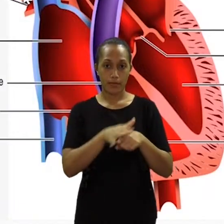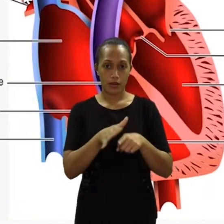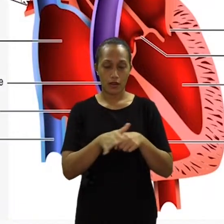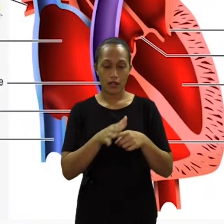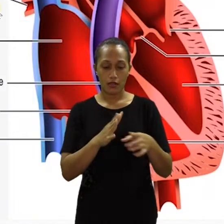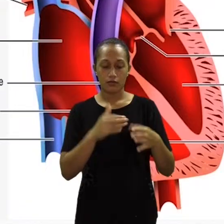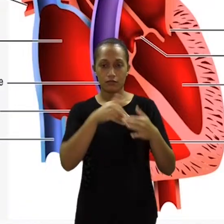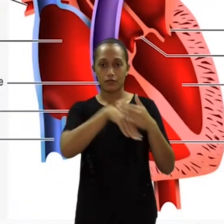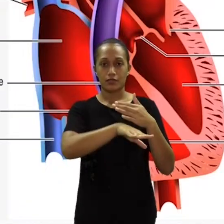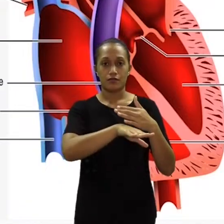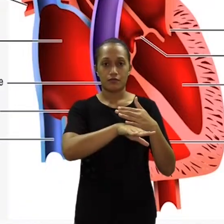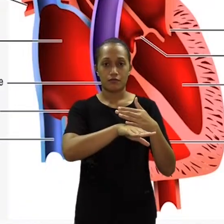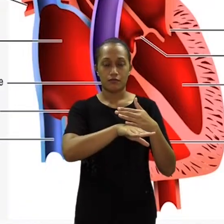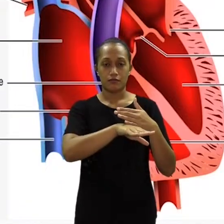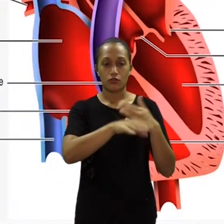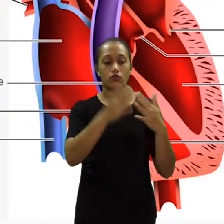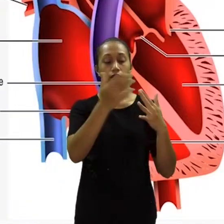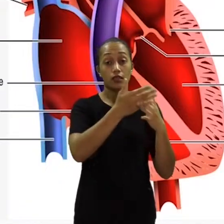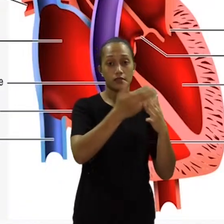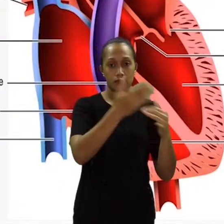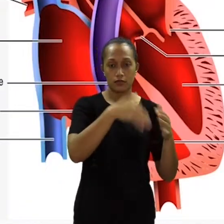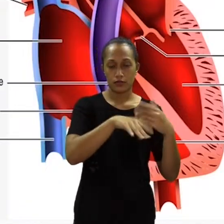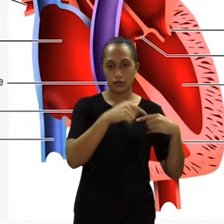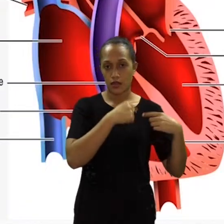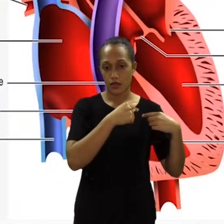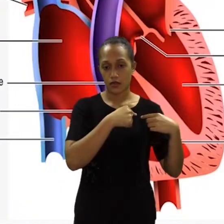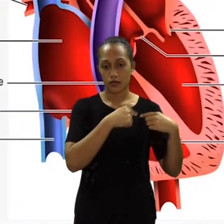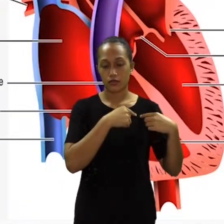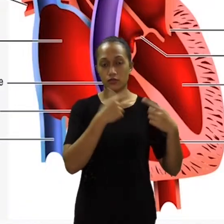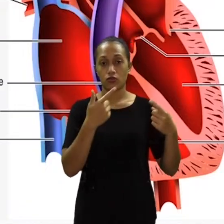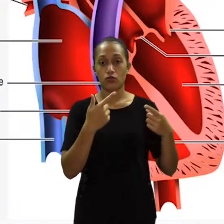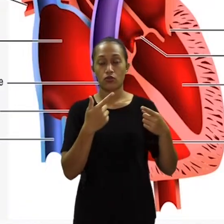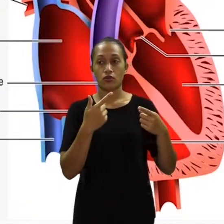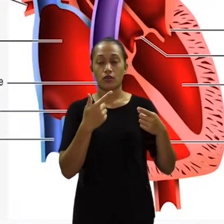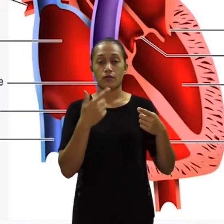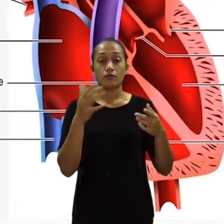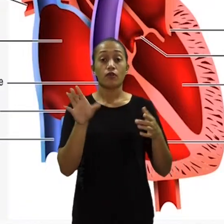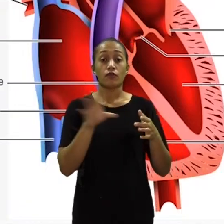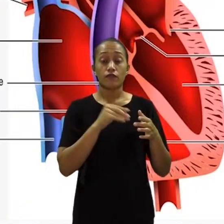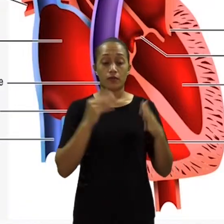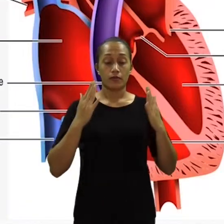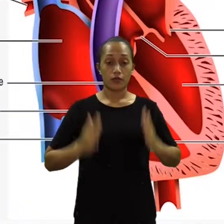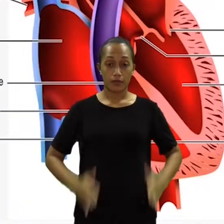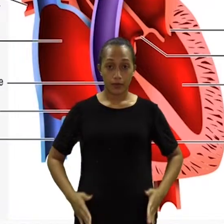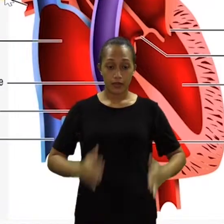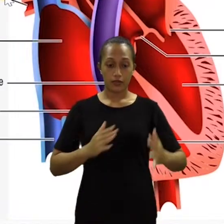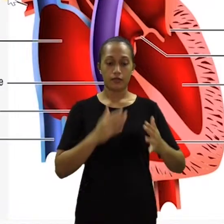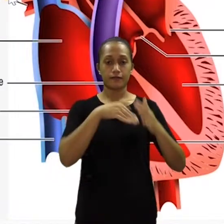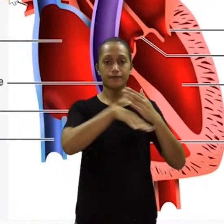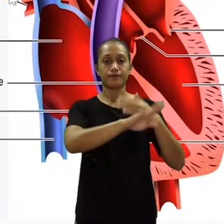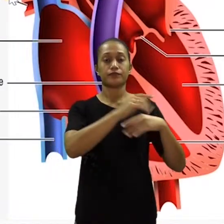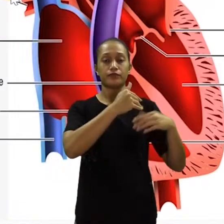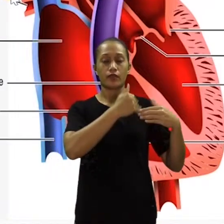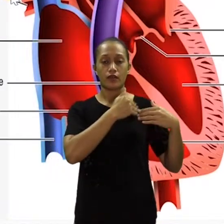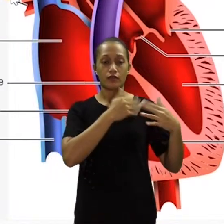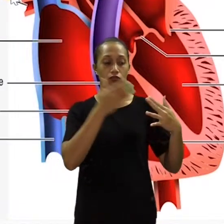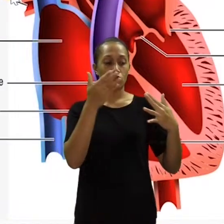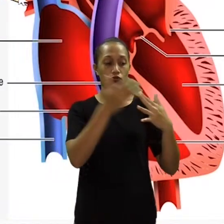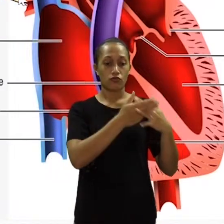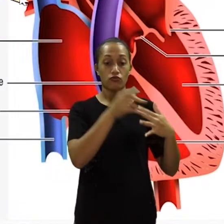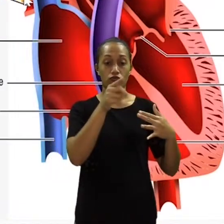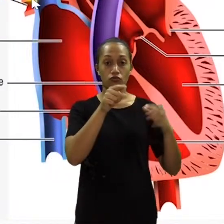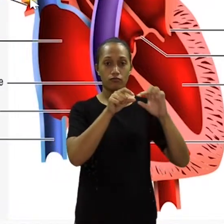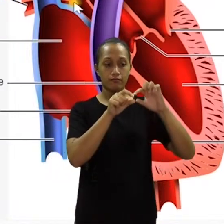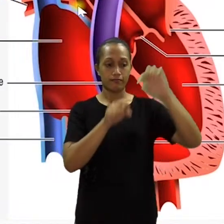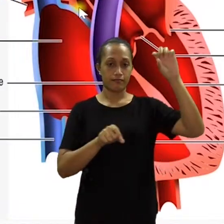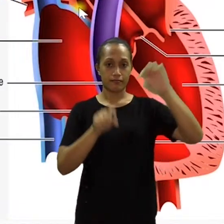the heart. The blood from the body, or the deoxygenated blood from the body, enters the heart through these